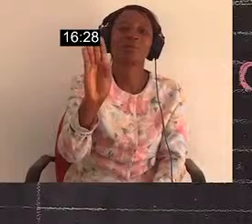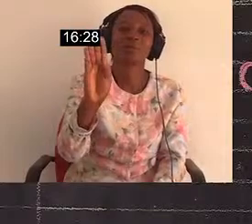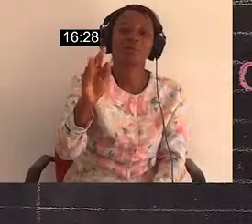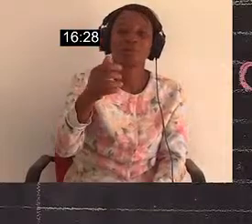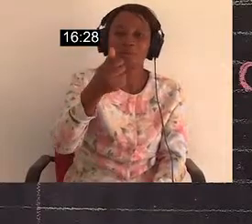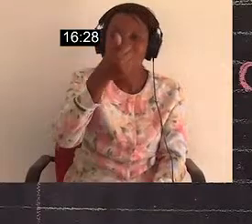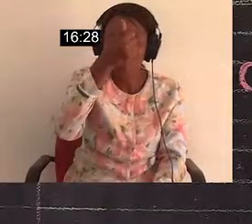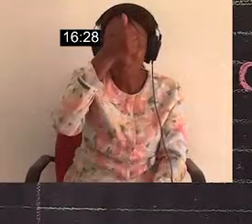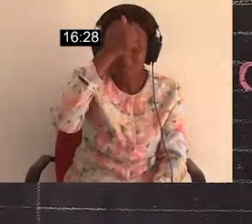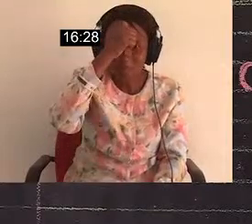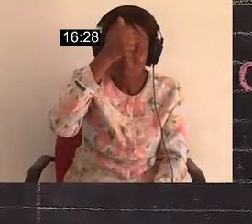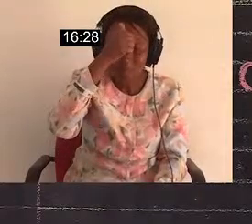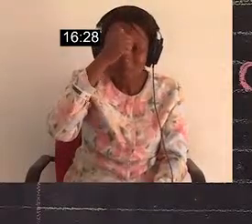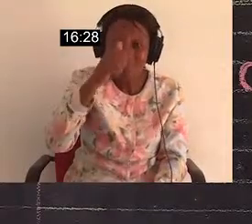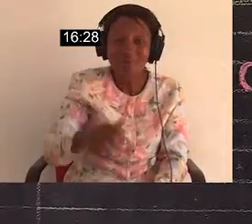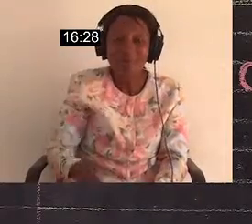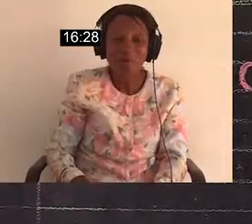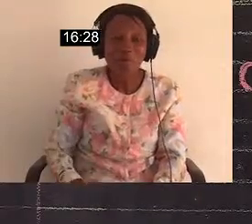Job.